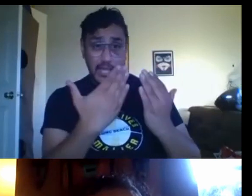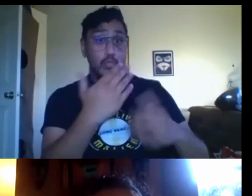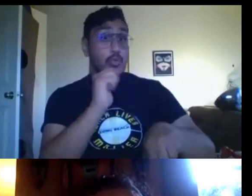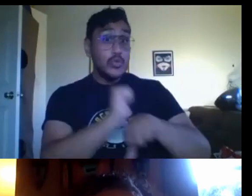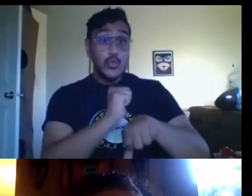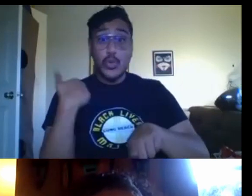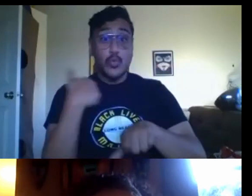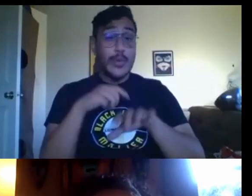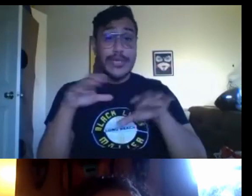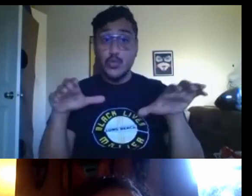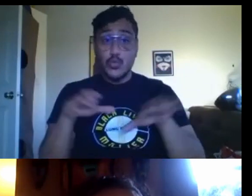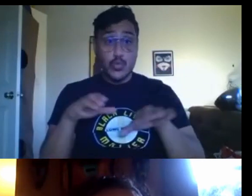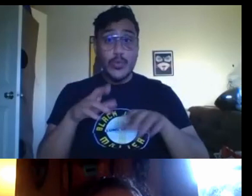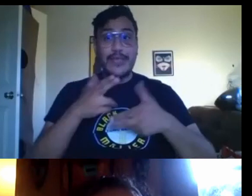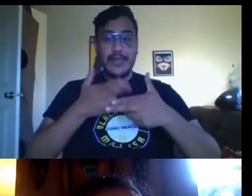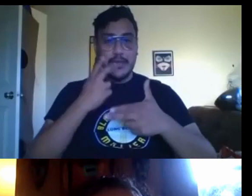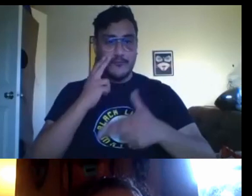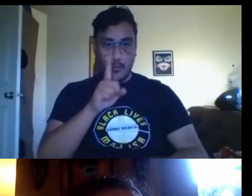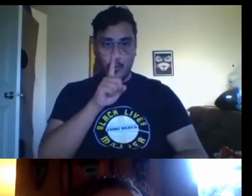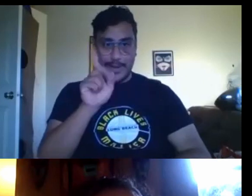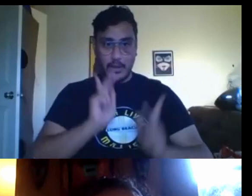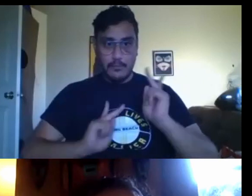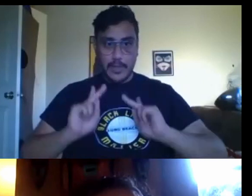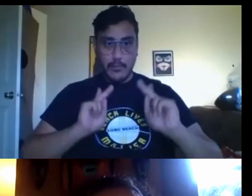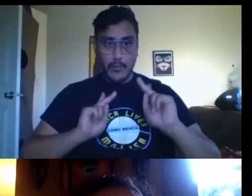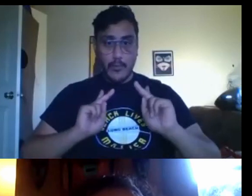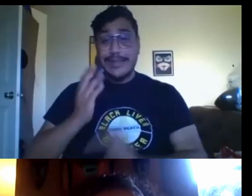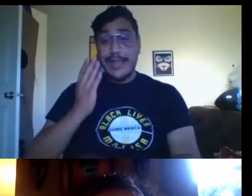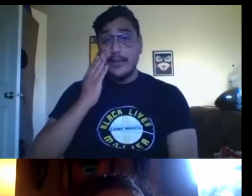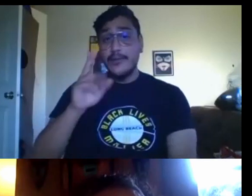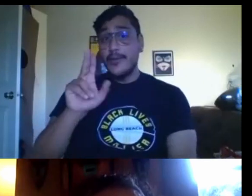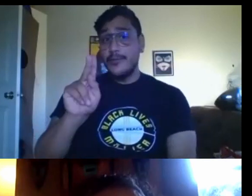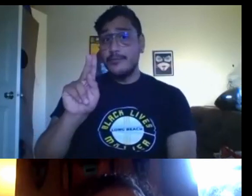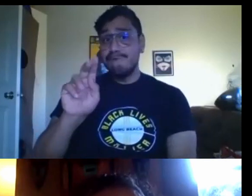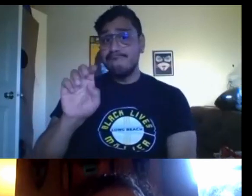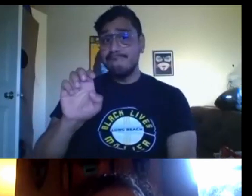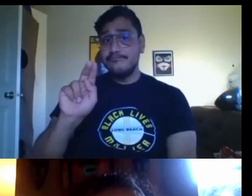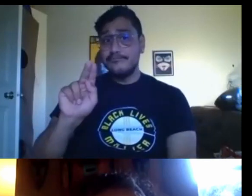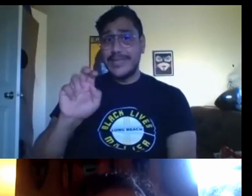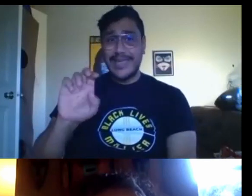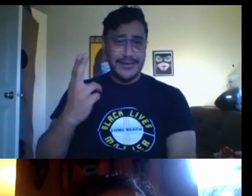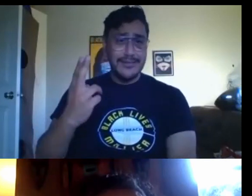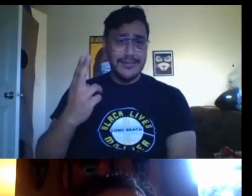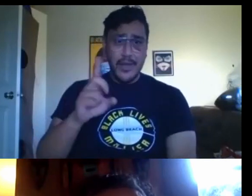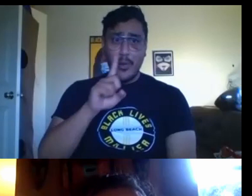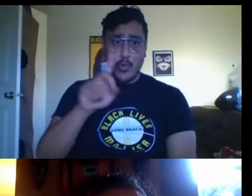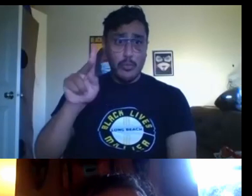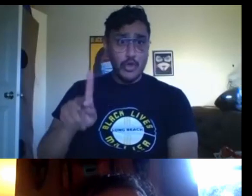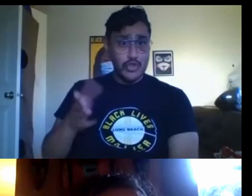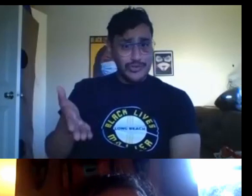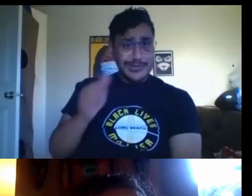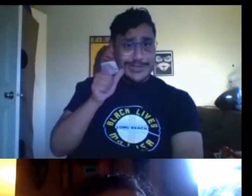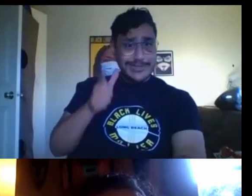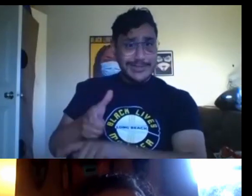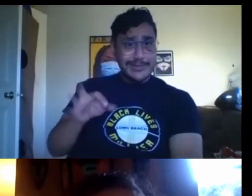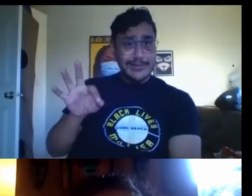of real people. And I know Kenneth is a real person. He's Sister Fuzia's son. And we're grateful that